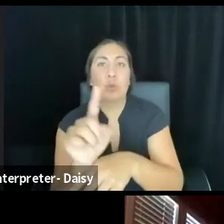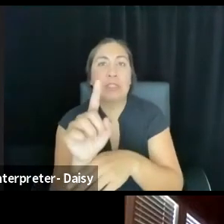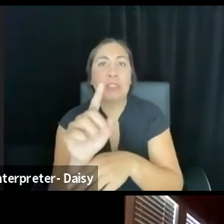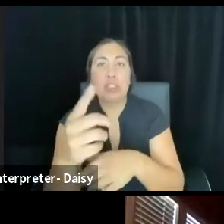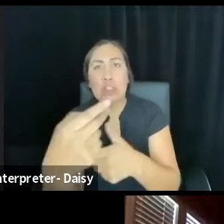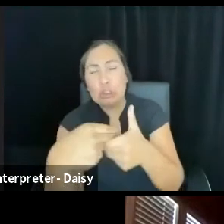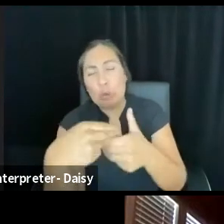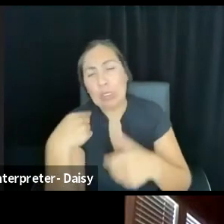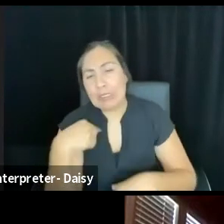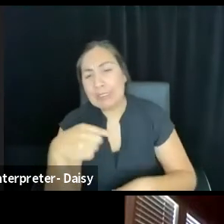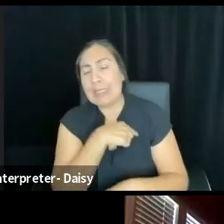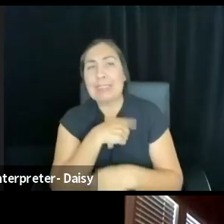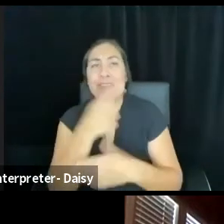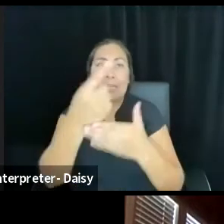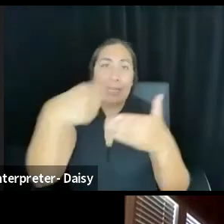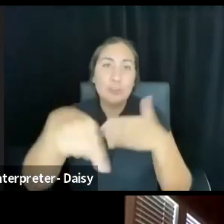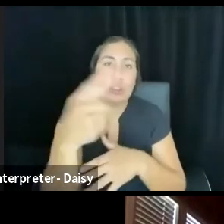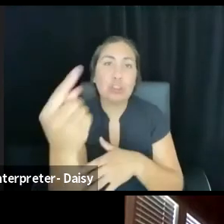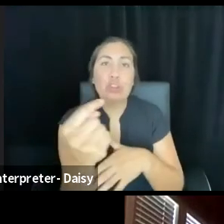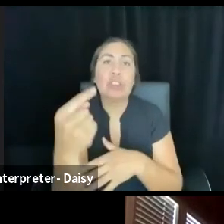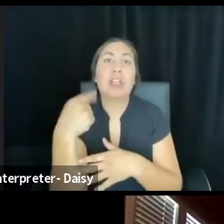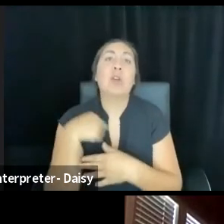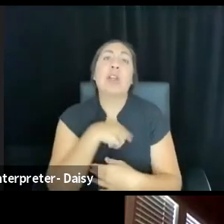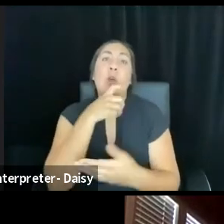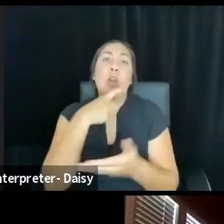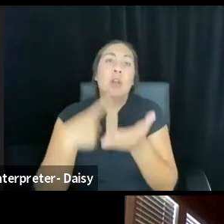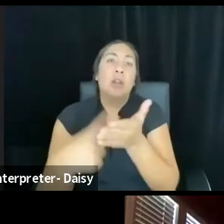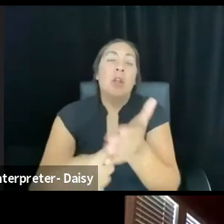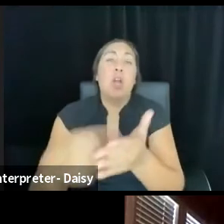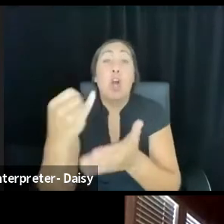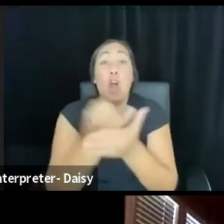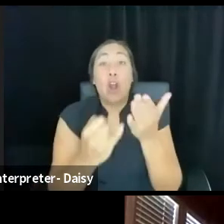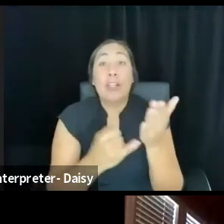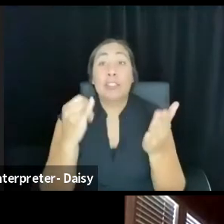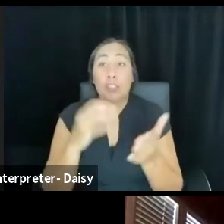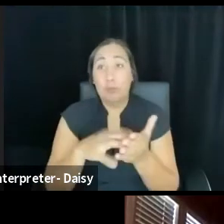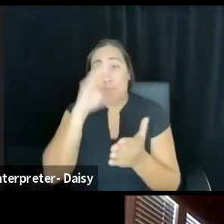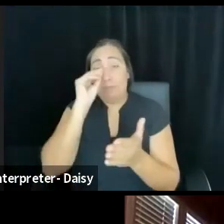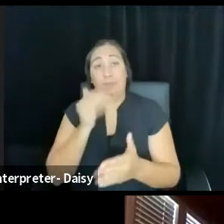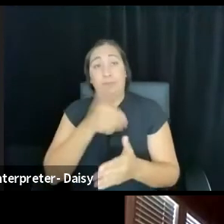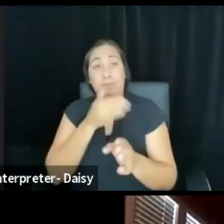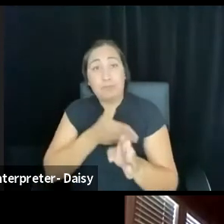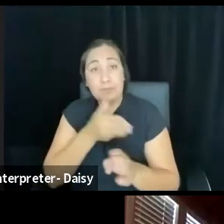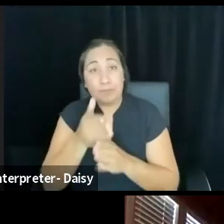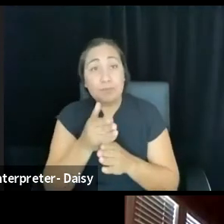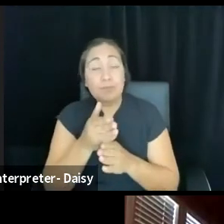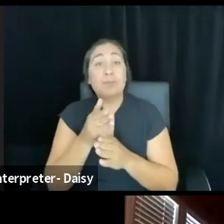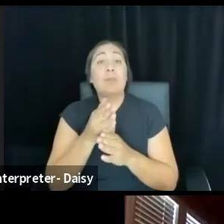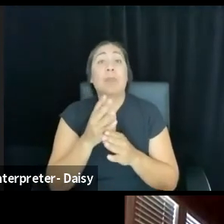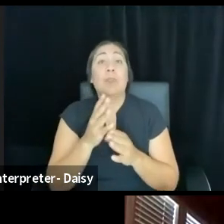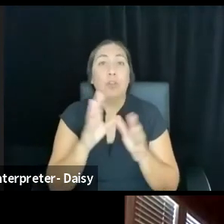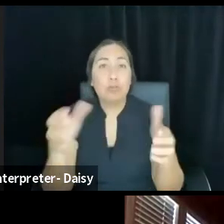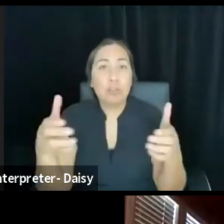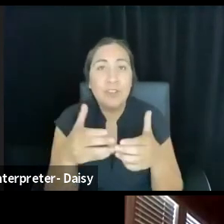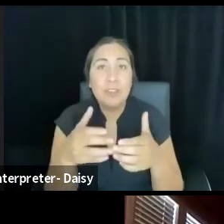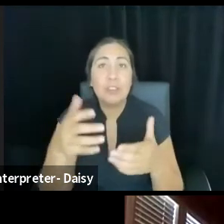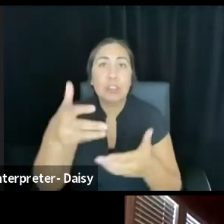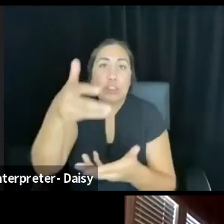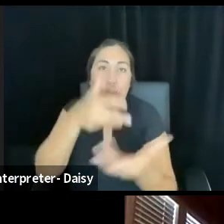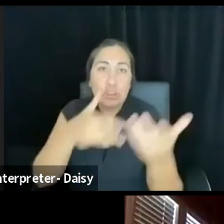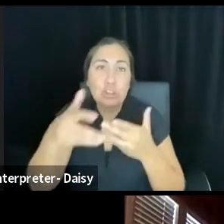learning from artist leaders in our field who are experts in cultivating creative resilience in the face of social and geographic